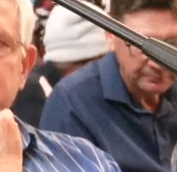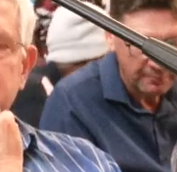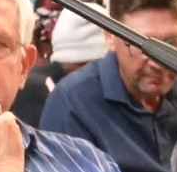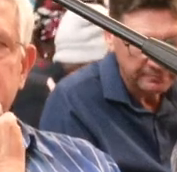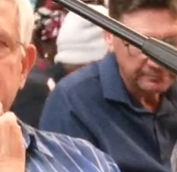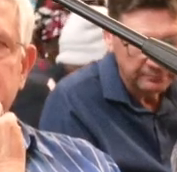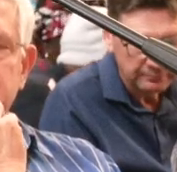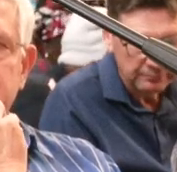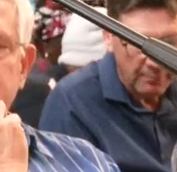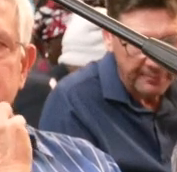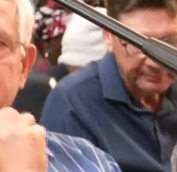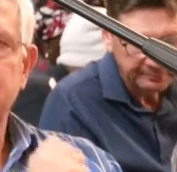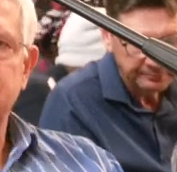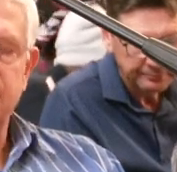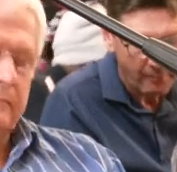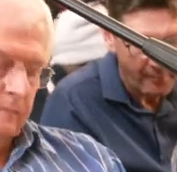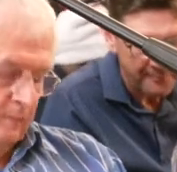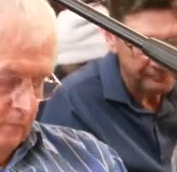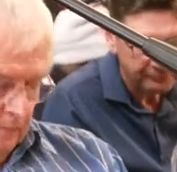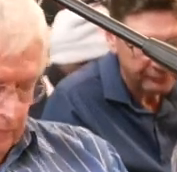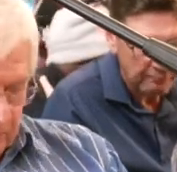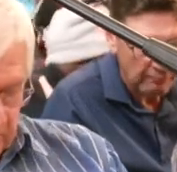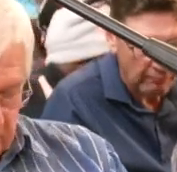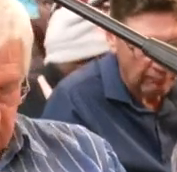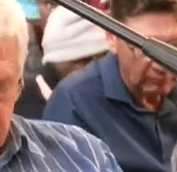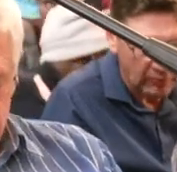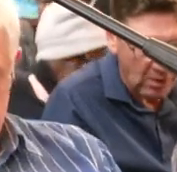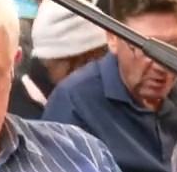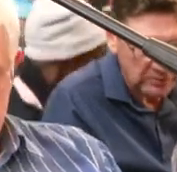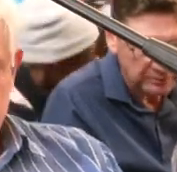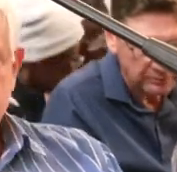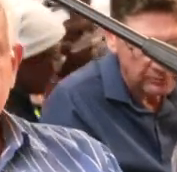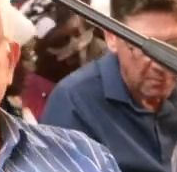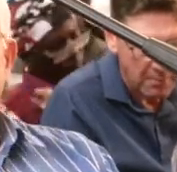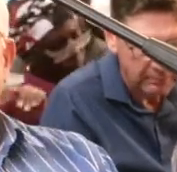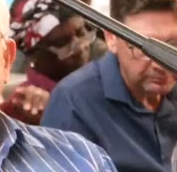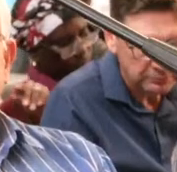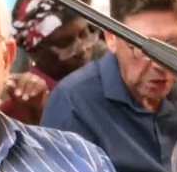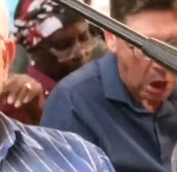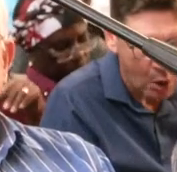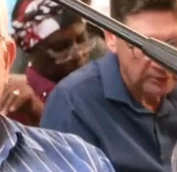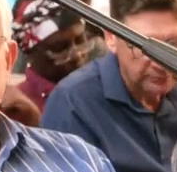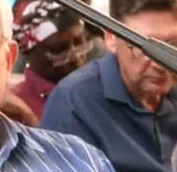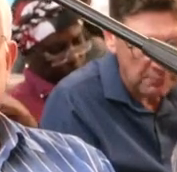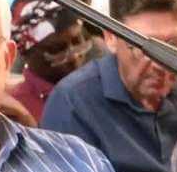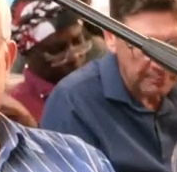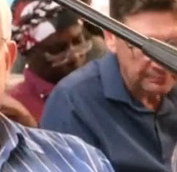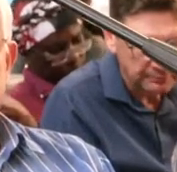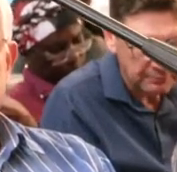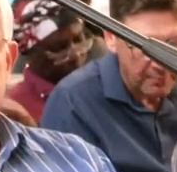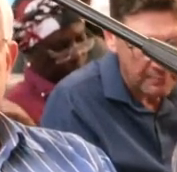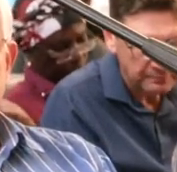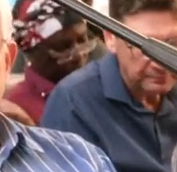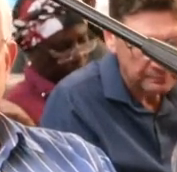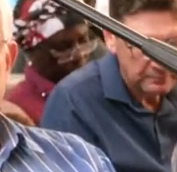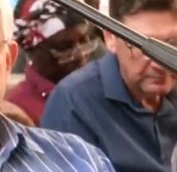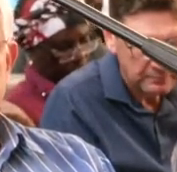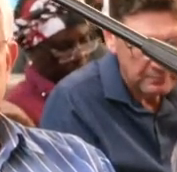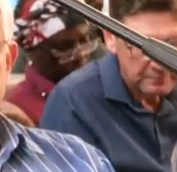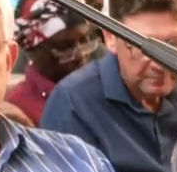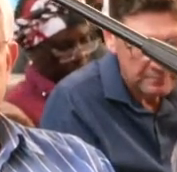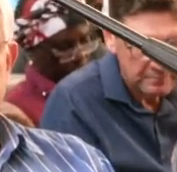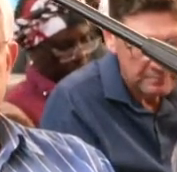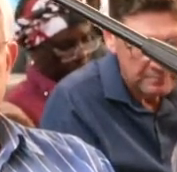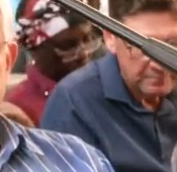public school must be limited to one or more of the official languages of the Republic as